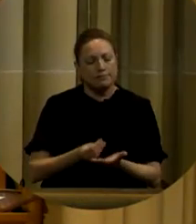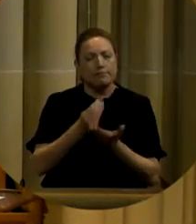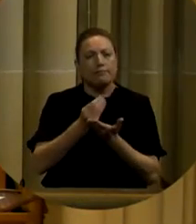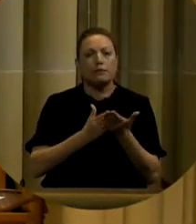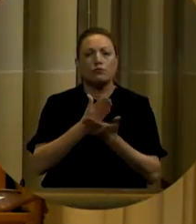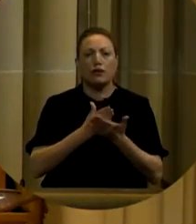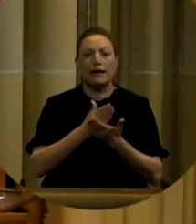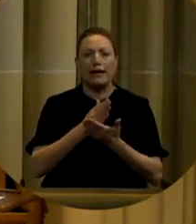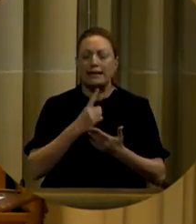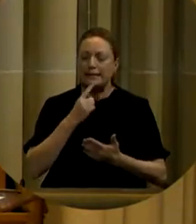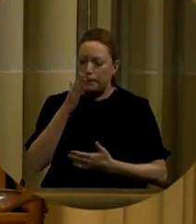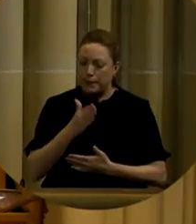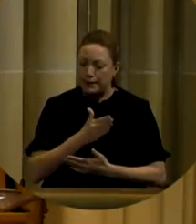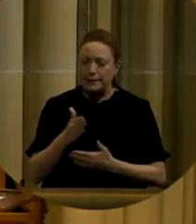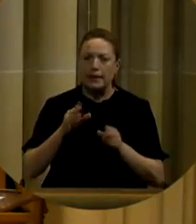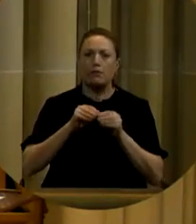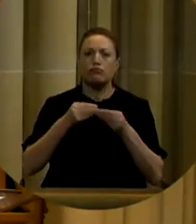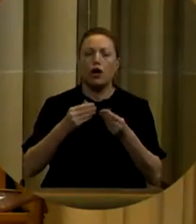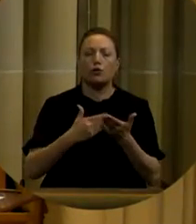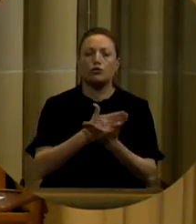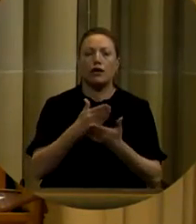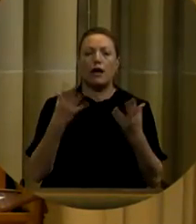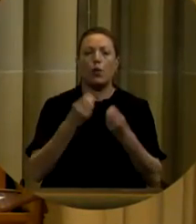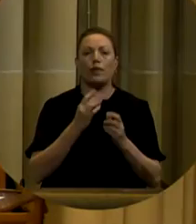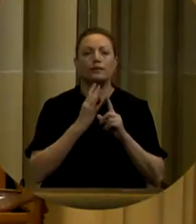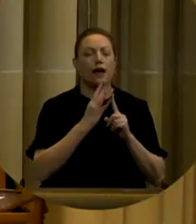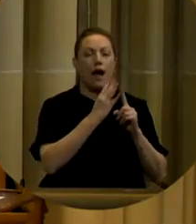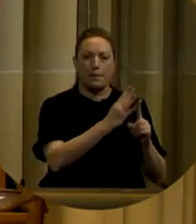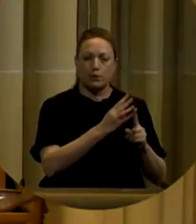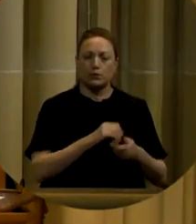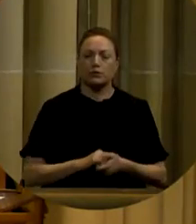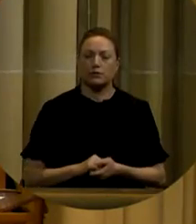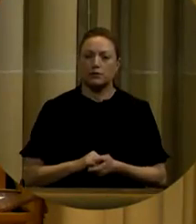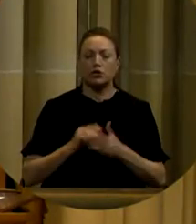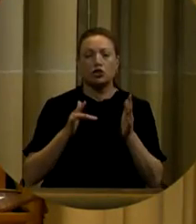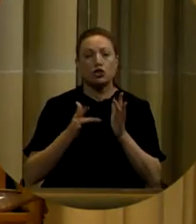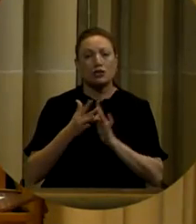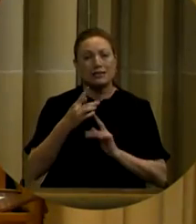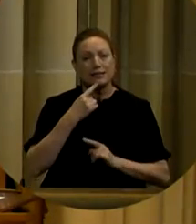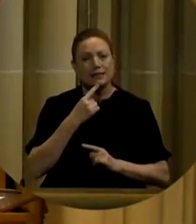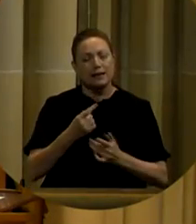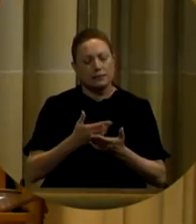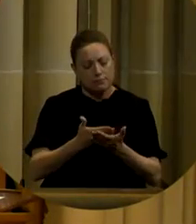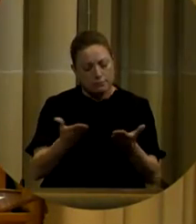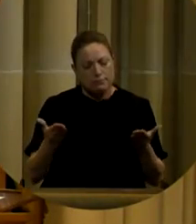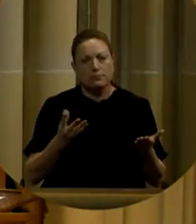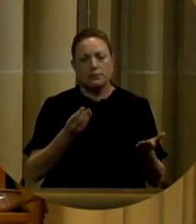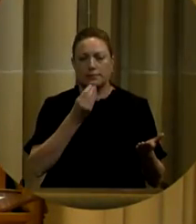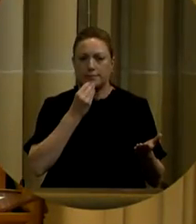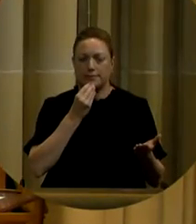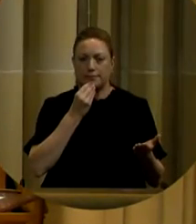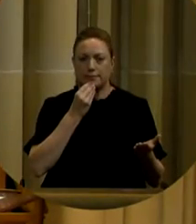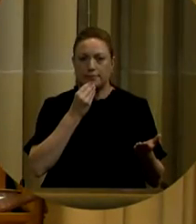blessing, broke the bread and gave it to his disciples, saying, "Take this, all of you, and eat of